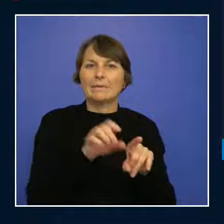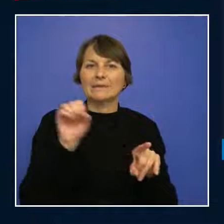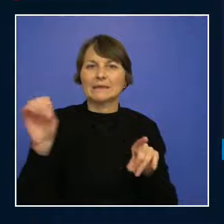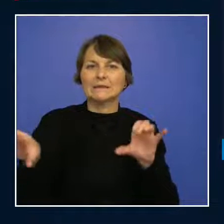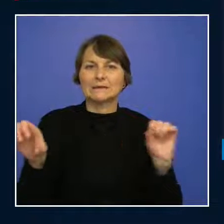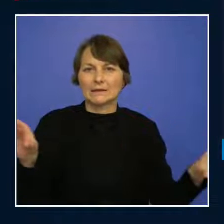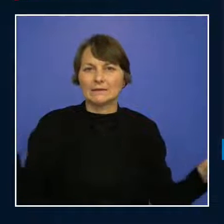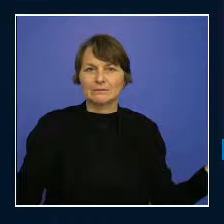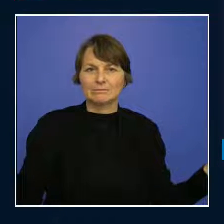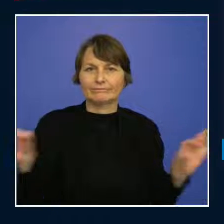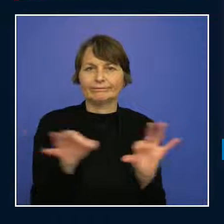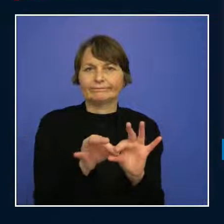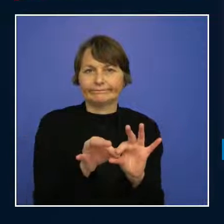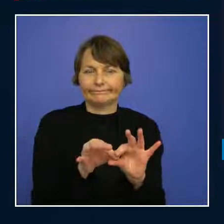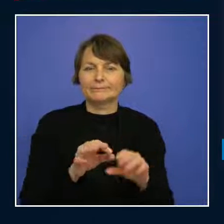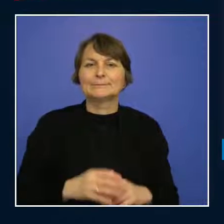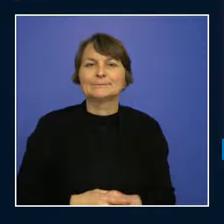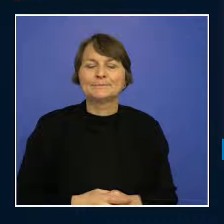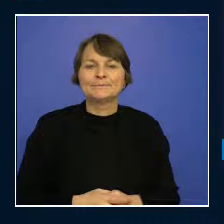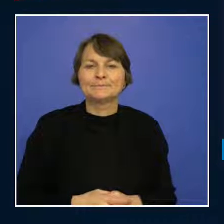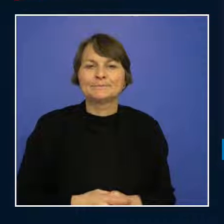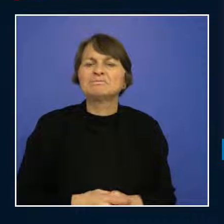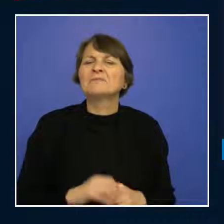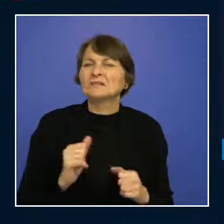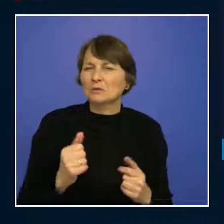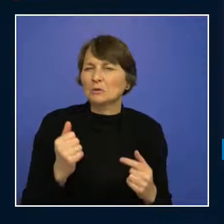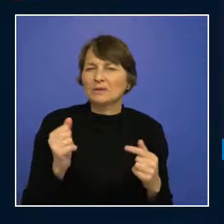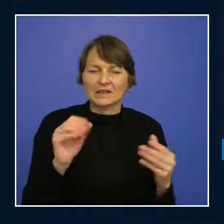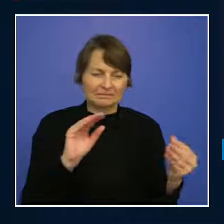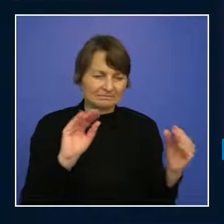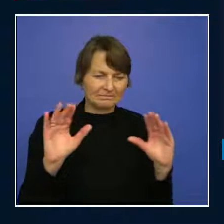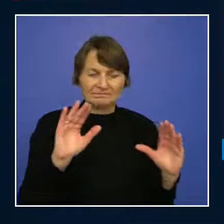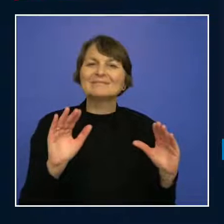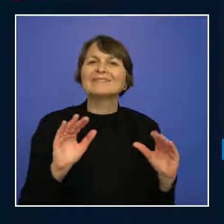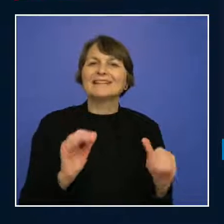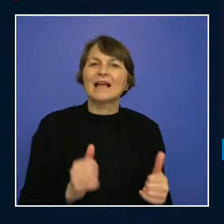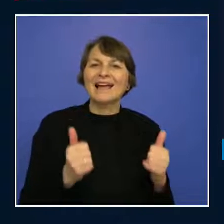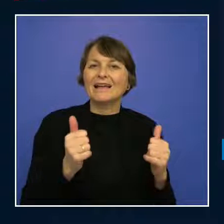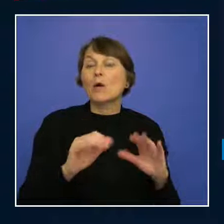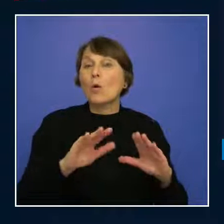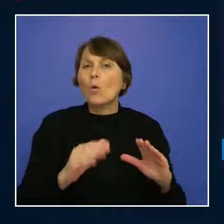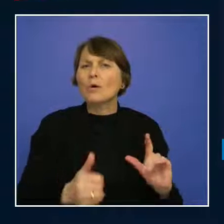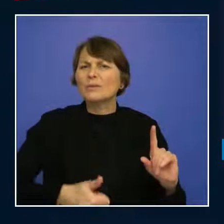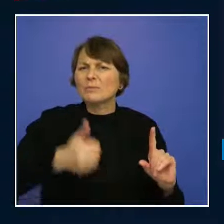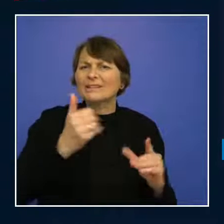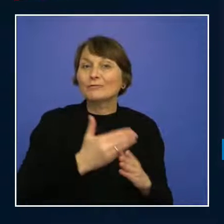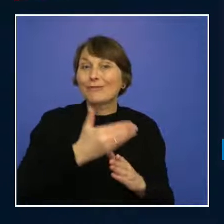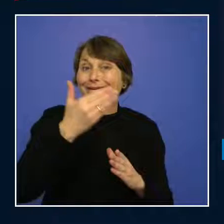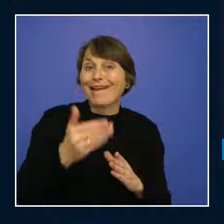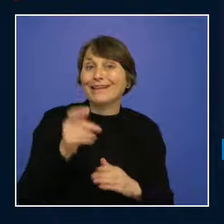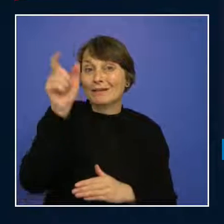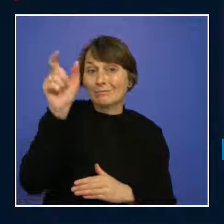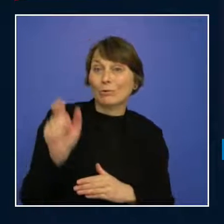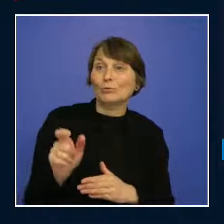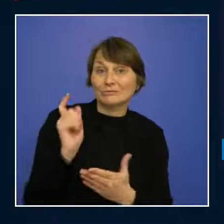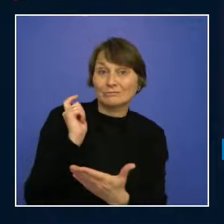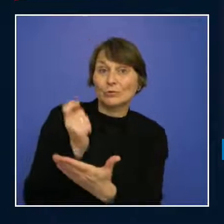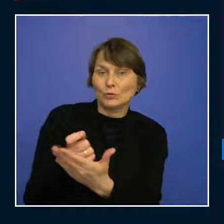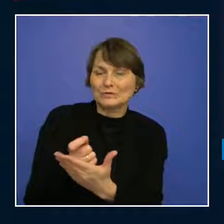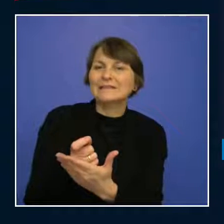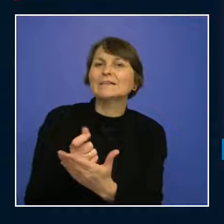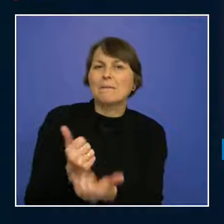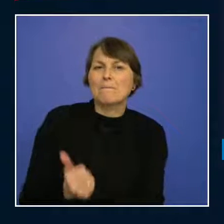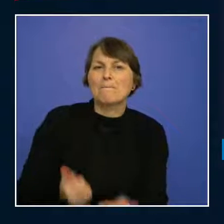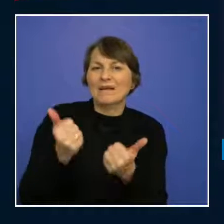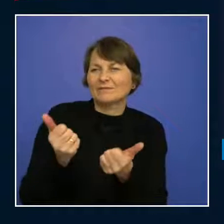is you configuring a kind of session persistence or a stickiness for your end users for your workload. Now, the one